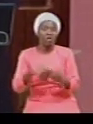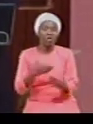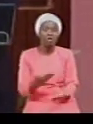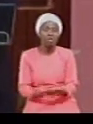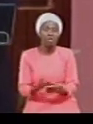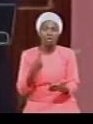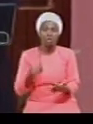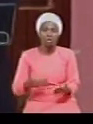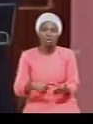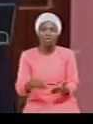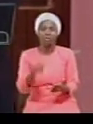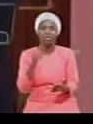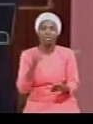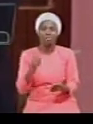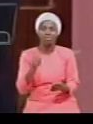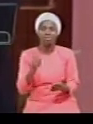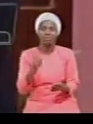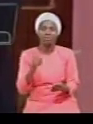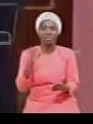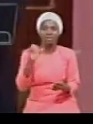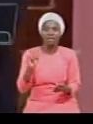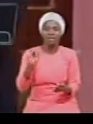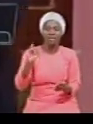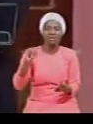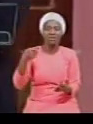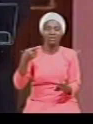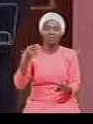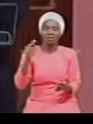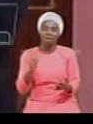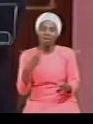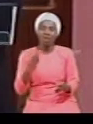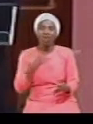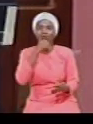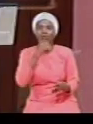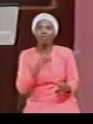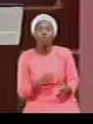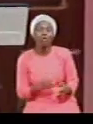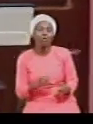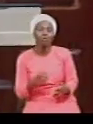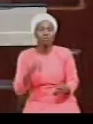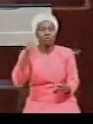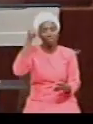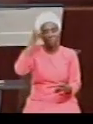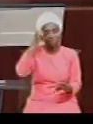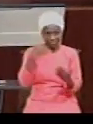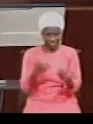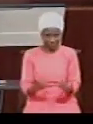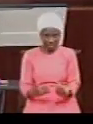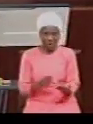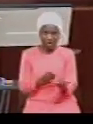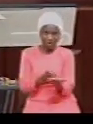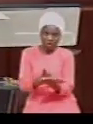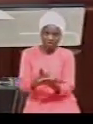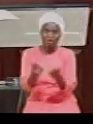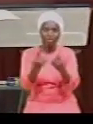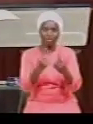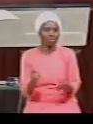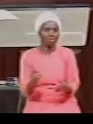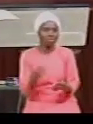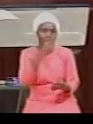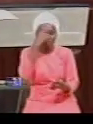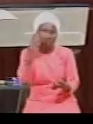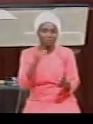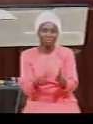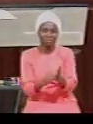the traits of old Adam. Now, honesty comes because of